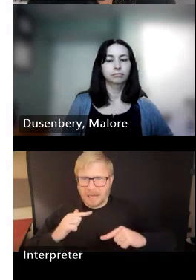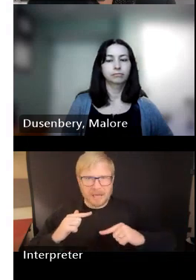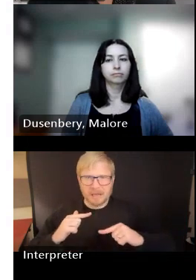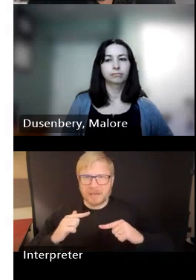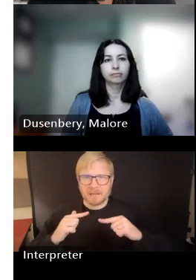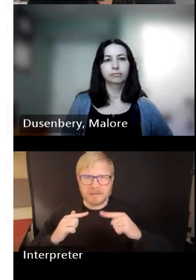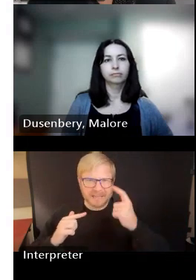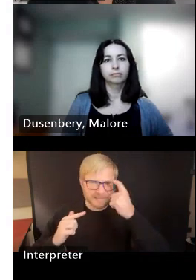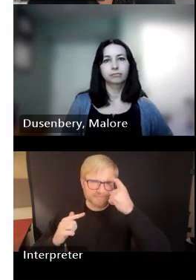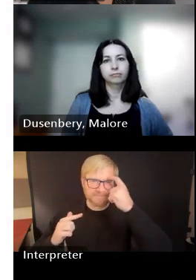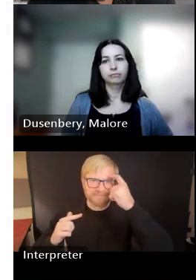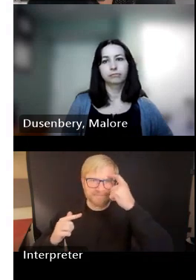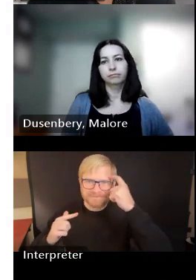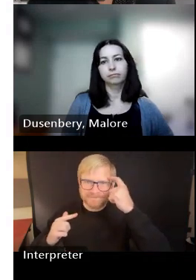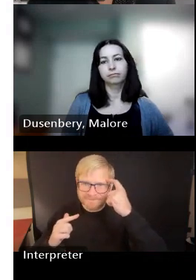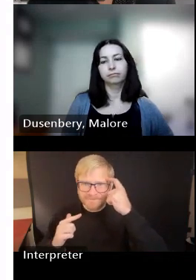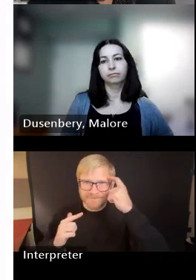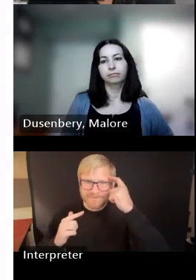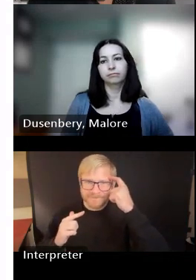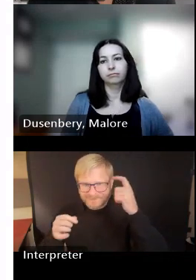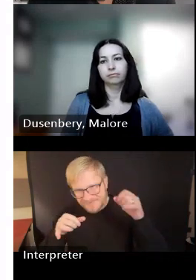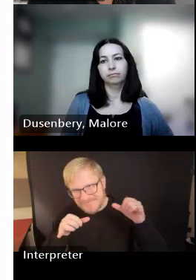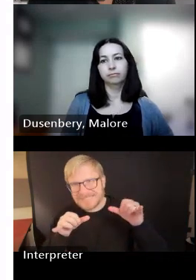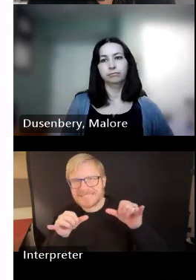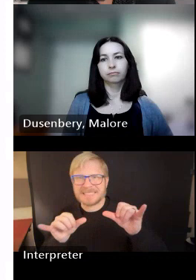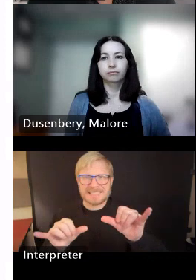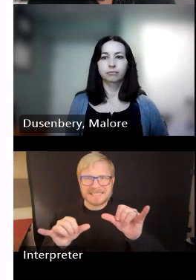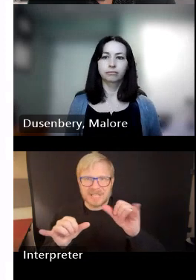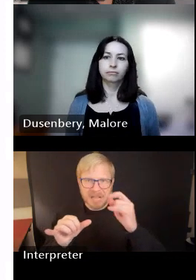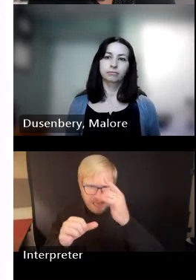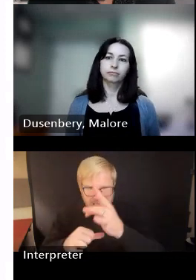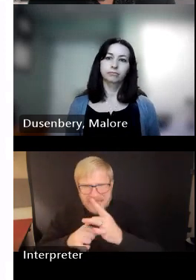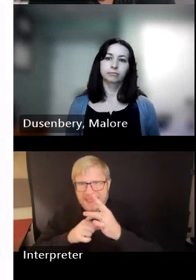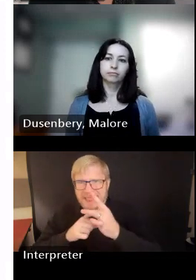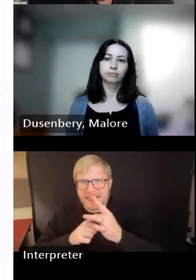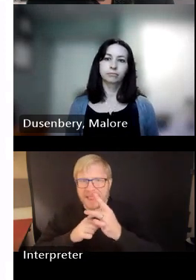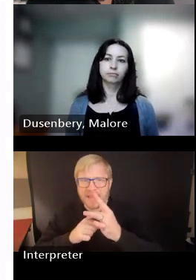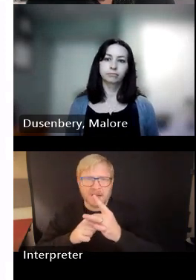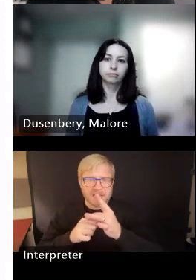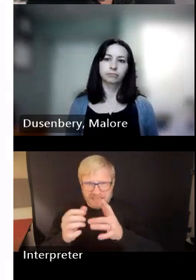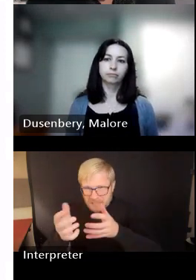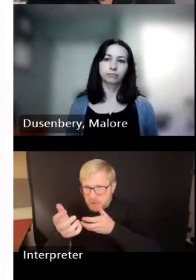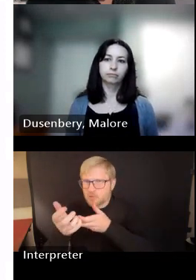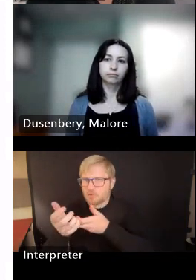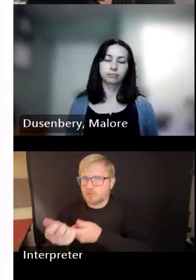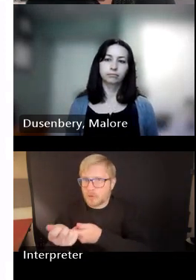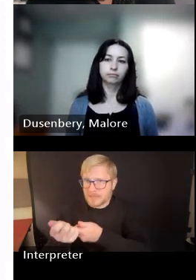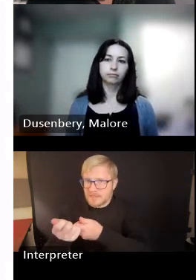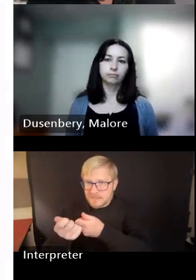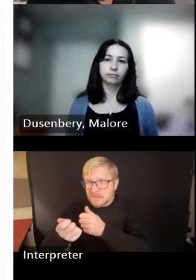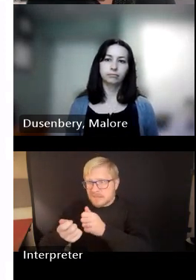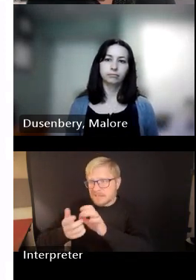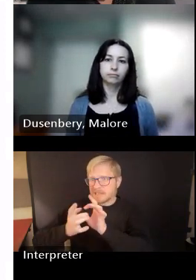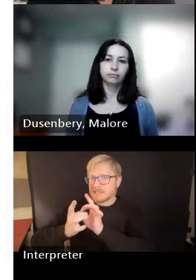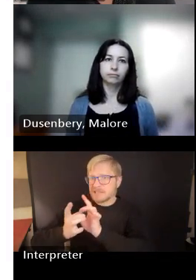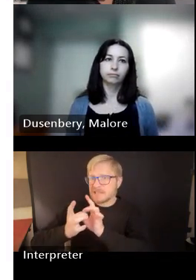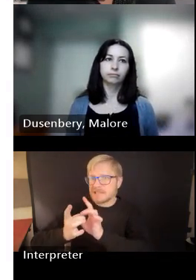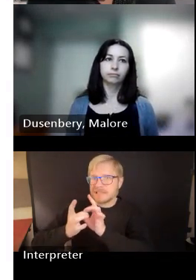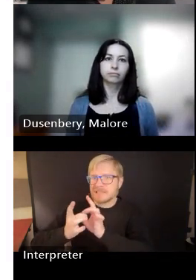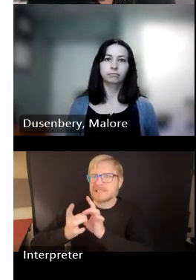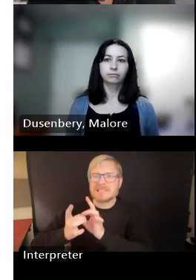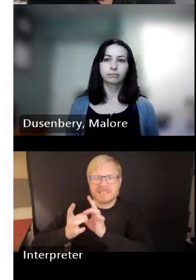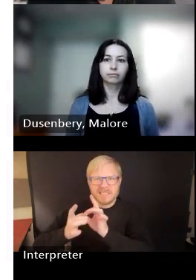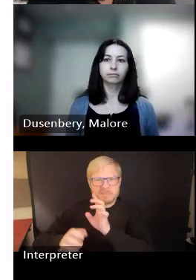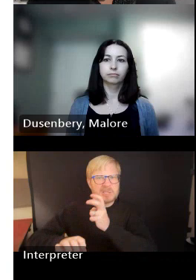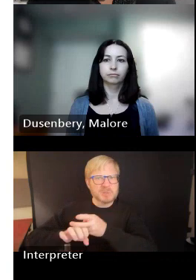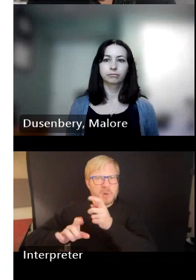was specifically engaging survivors through trusted partners from communities that experience adversity. And there